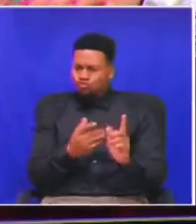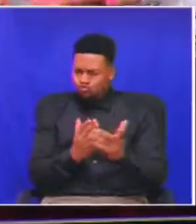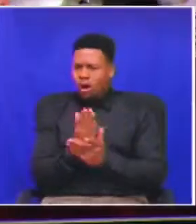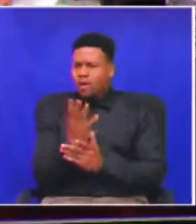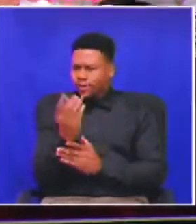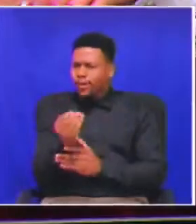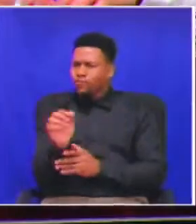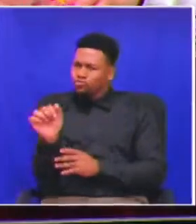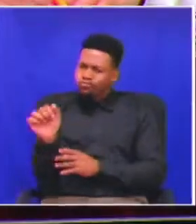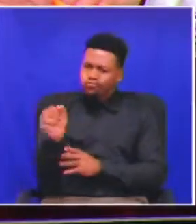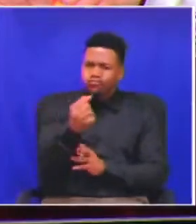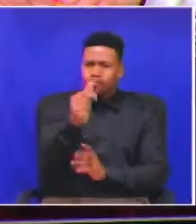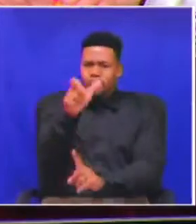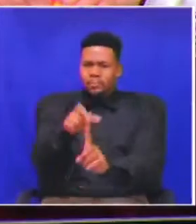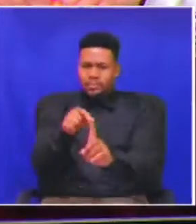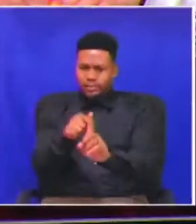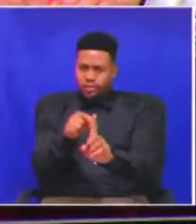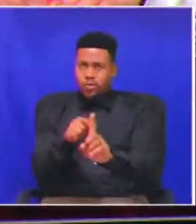key official.